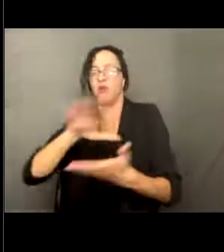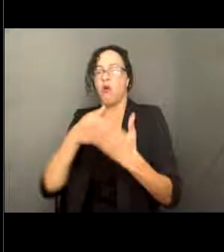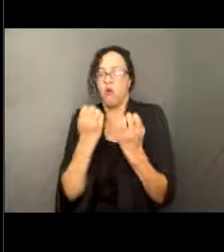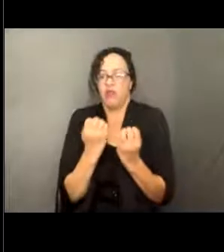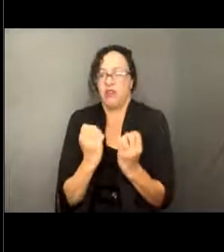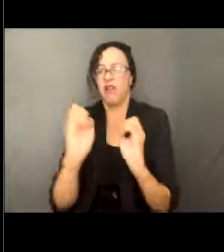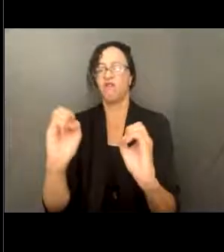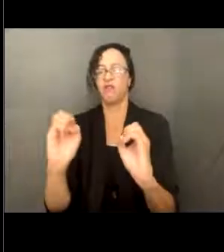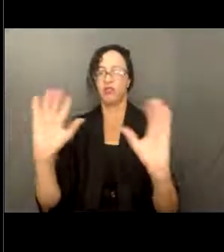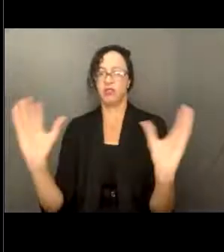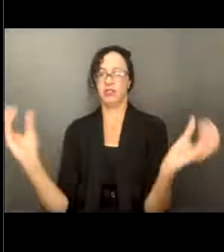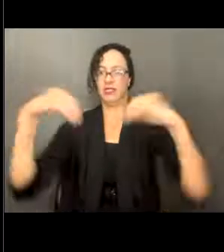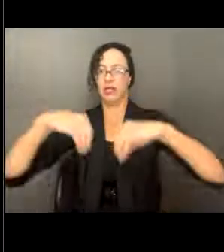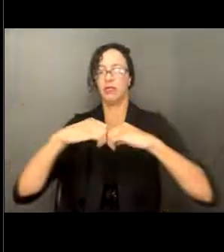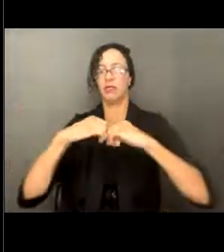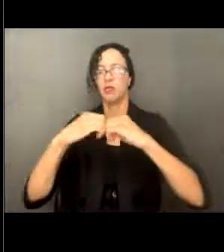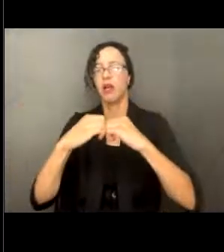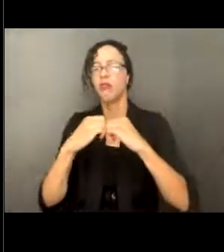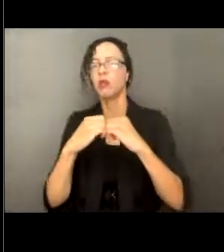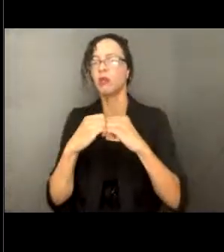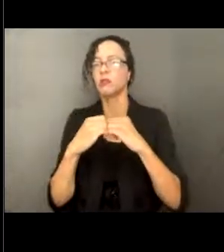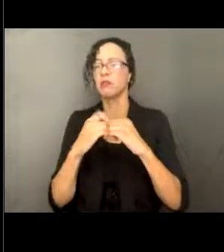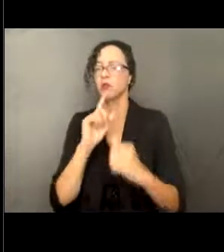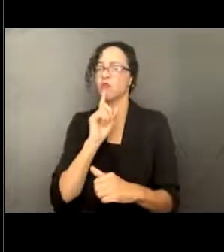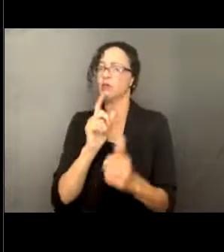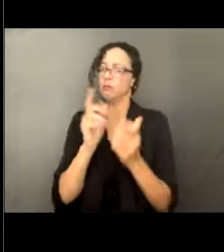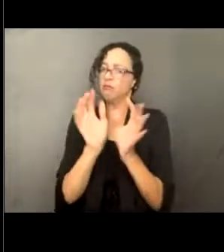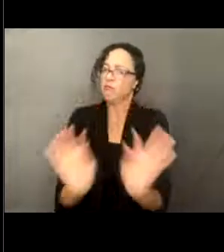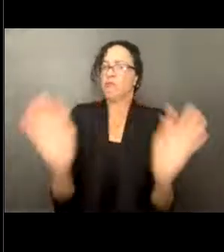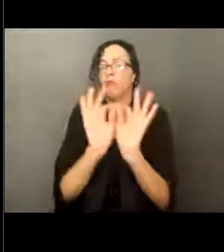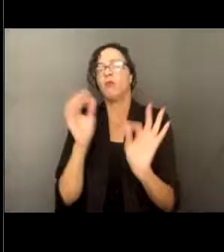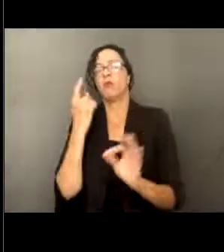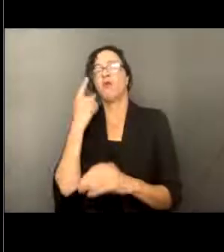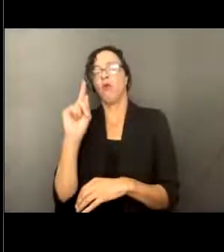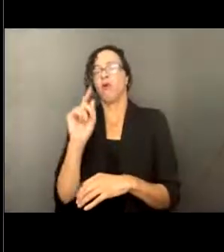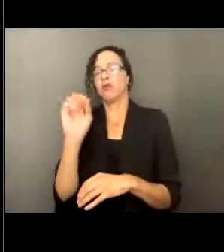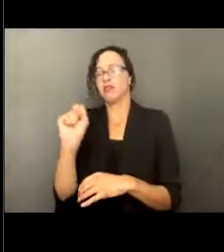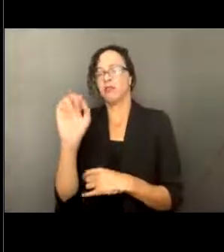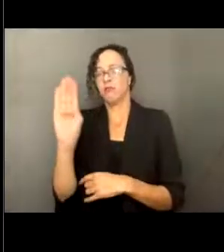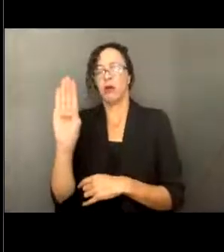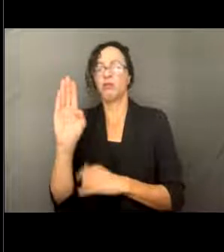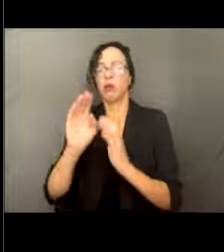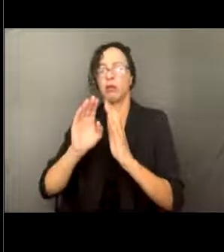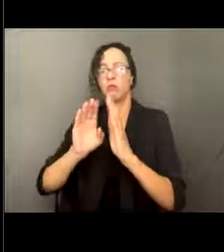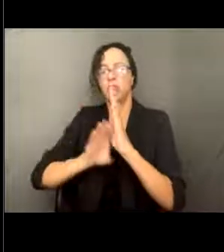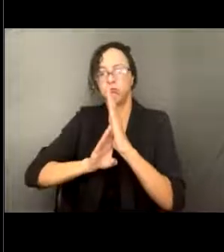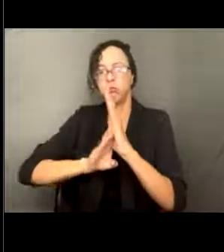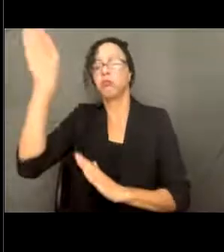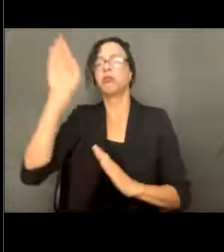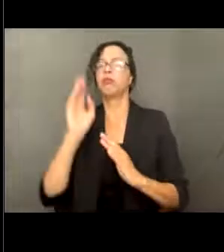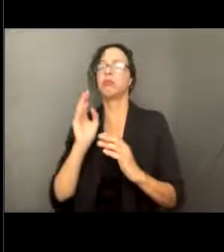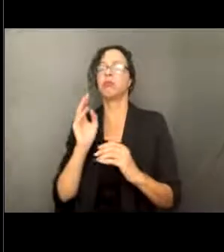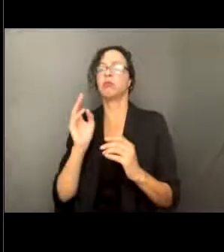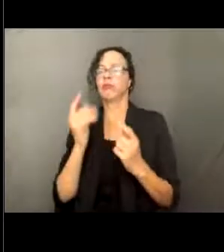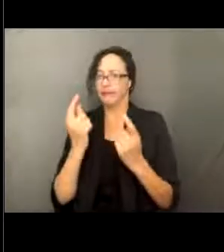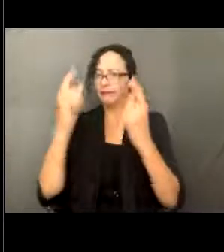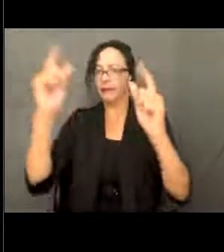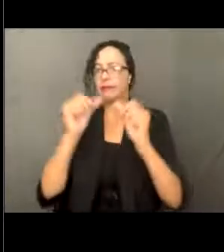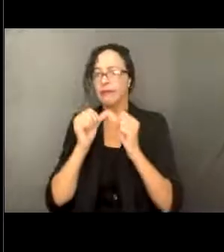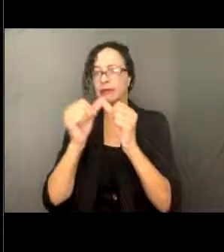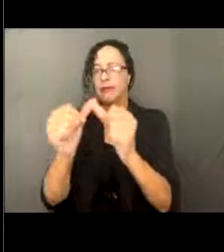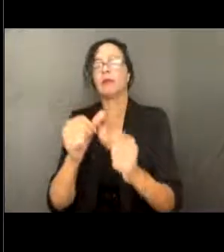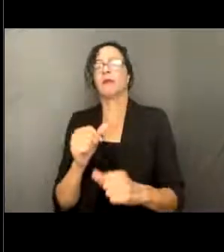today. And it's a town we're really, really proud of. And it's obviously a beautiful town. We can see the islands,